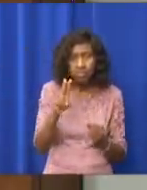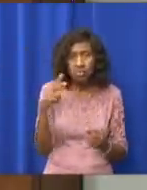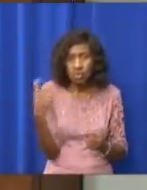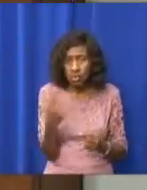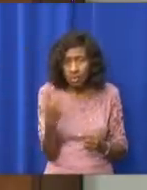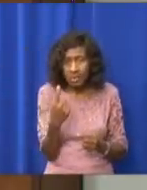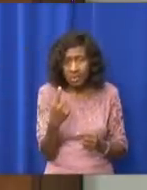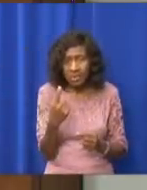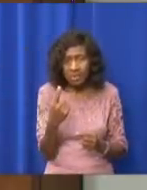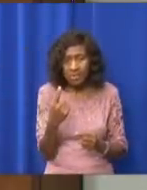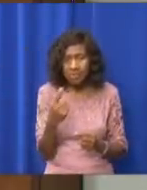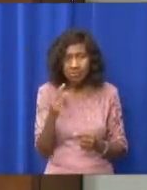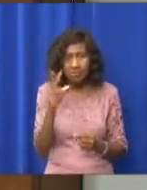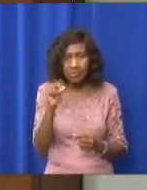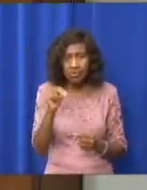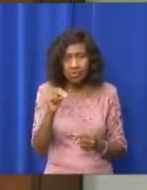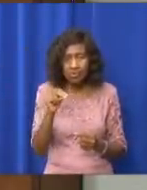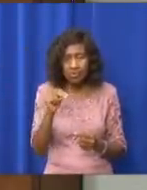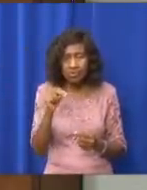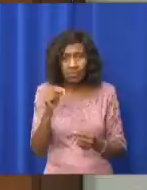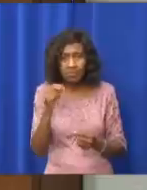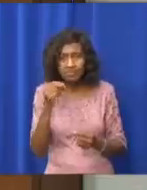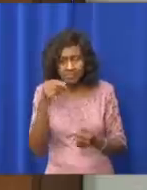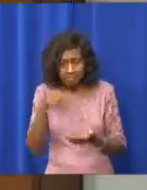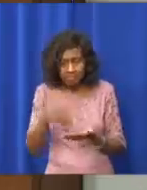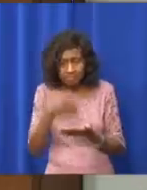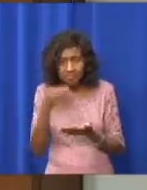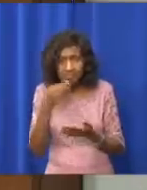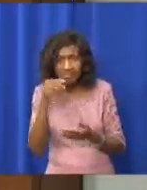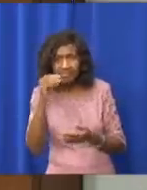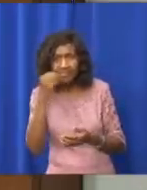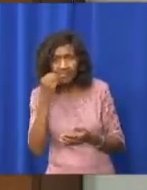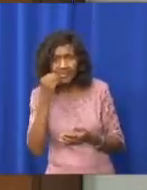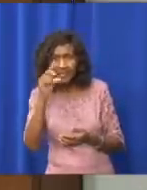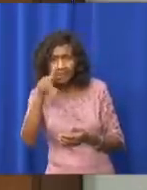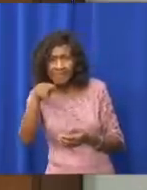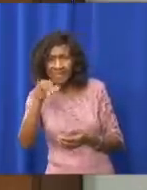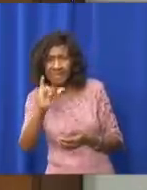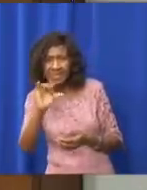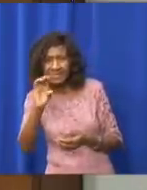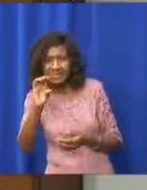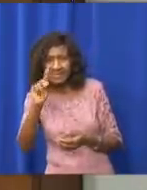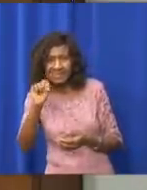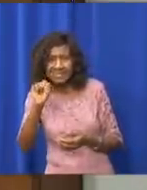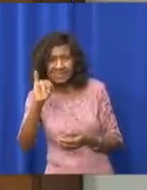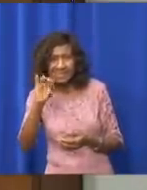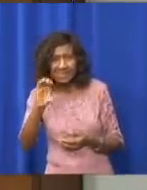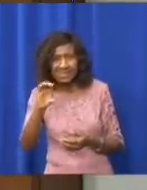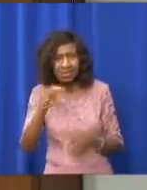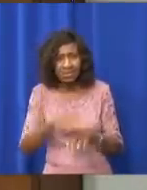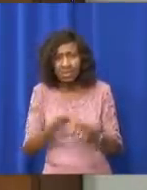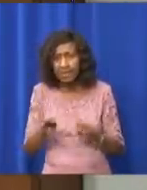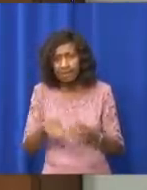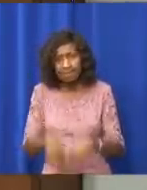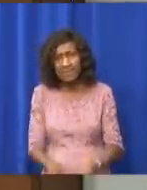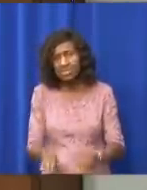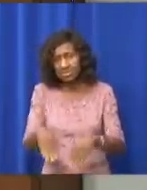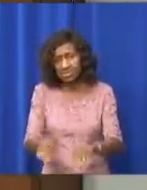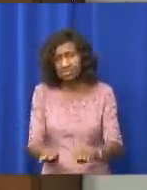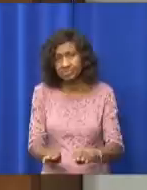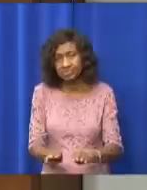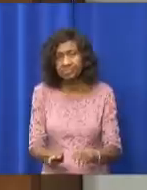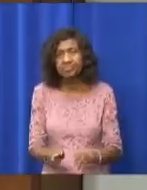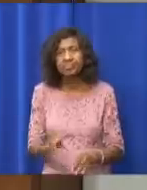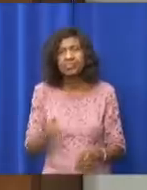permitted. No picnics or other social gatherings are permitted on public beaches. Turning to fishing,